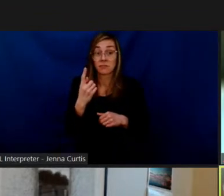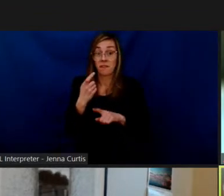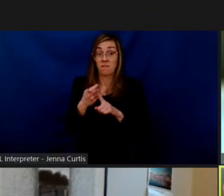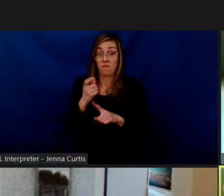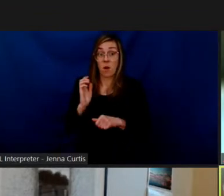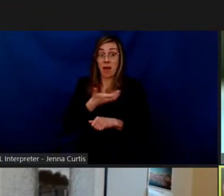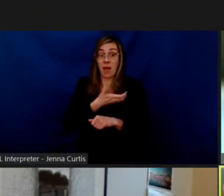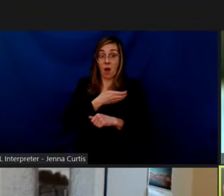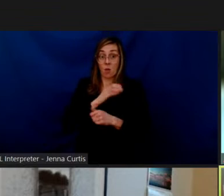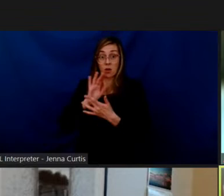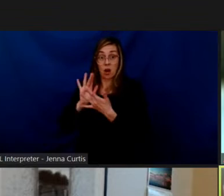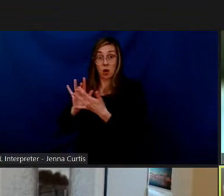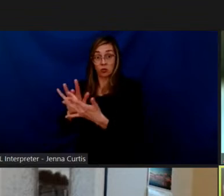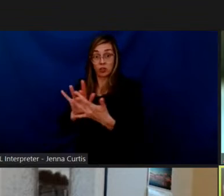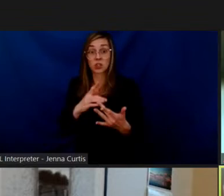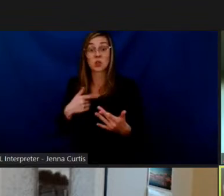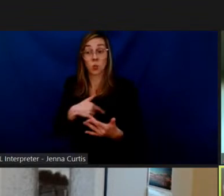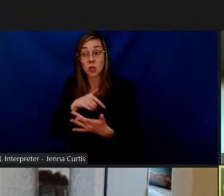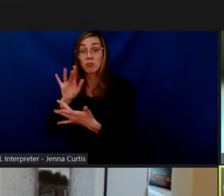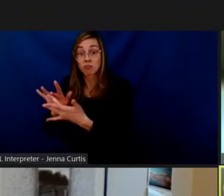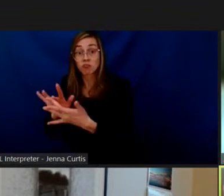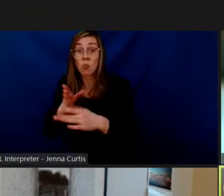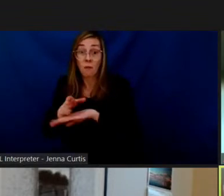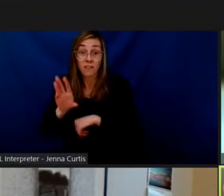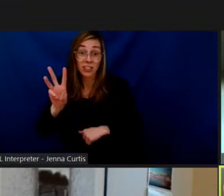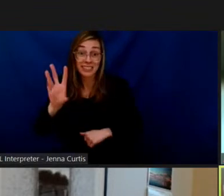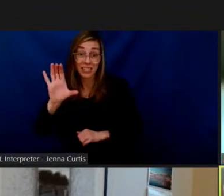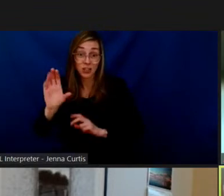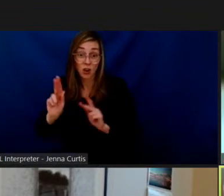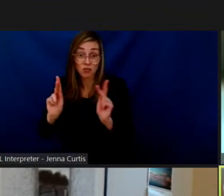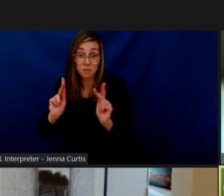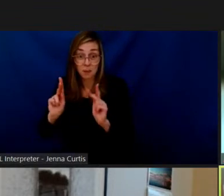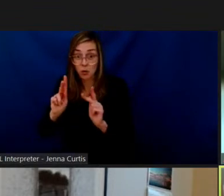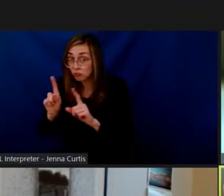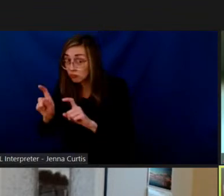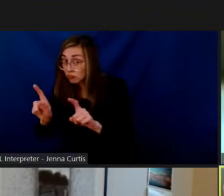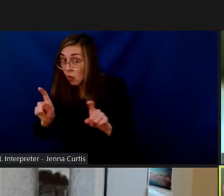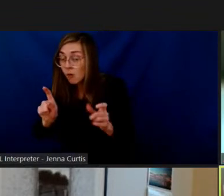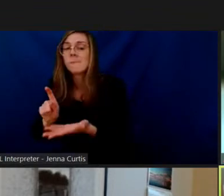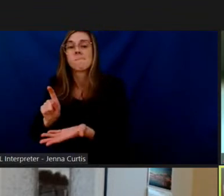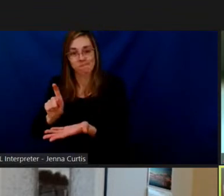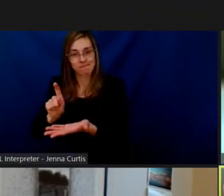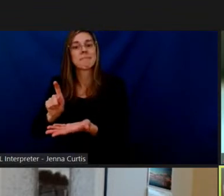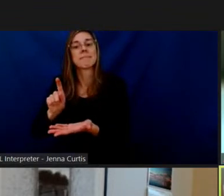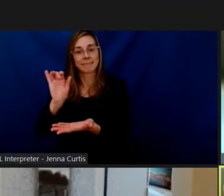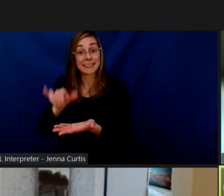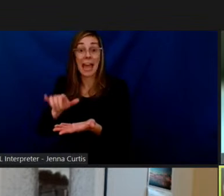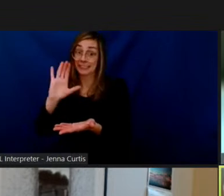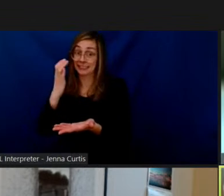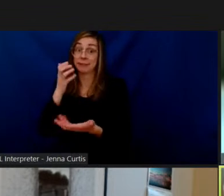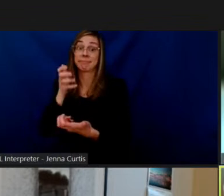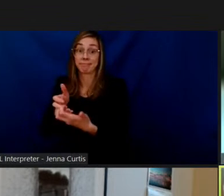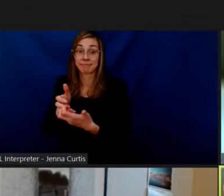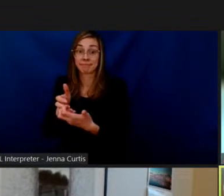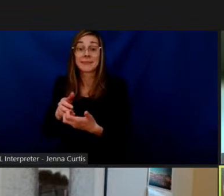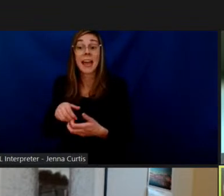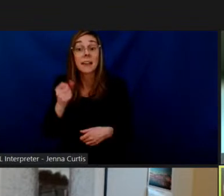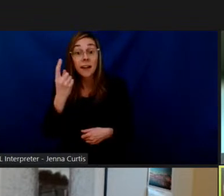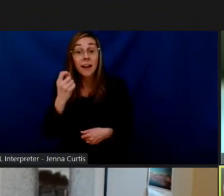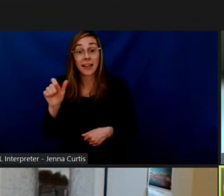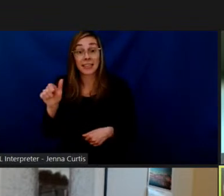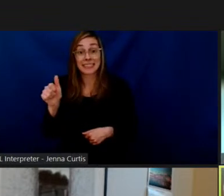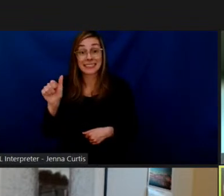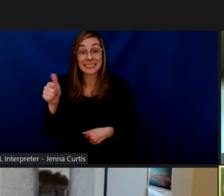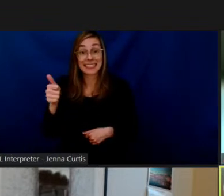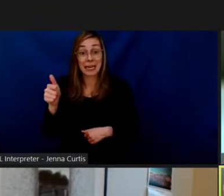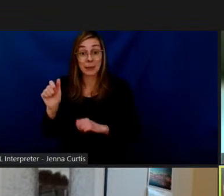in unsanctioned camps. We believe this is center of target. And just one boring data fact, 8 out of 10 said they would not